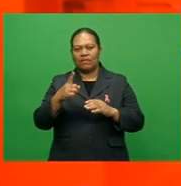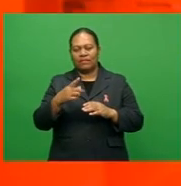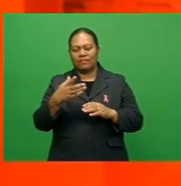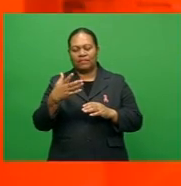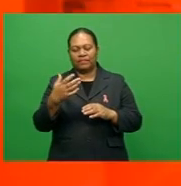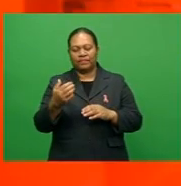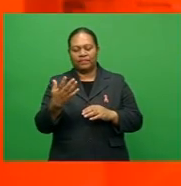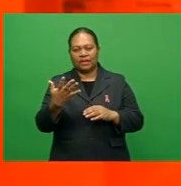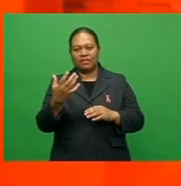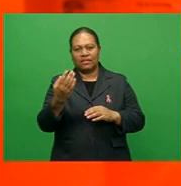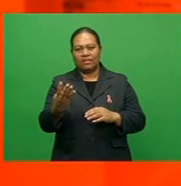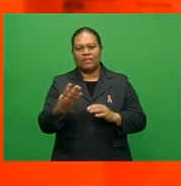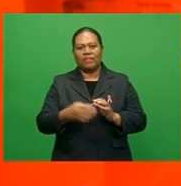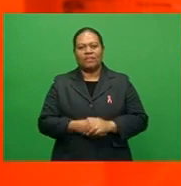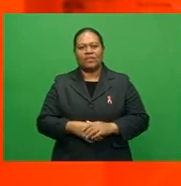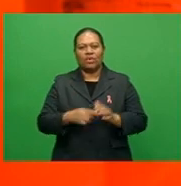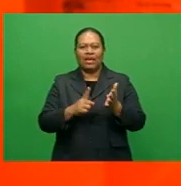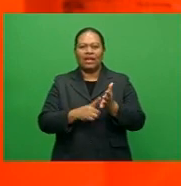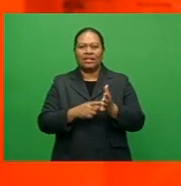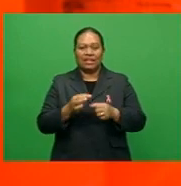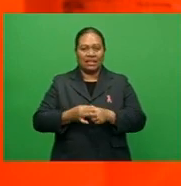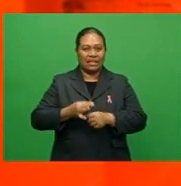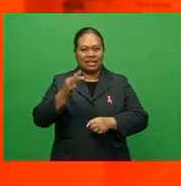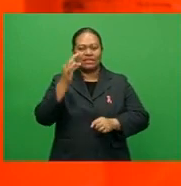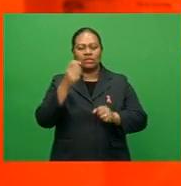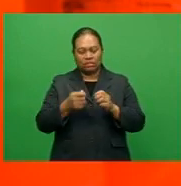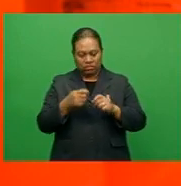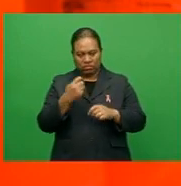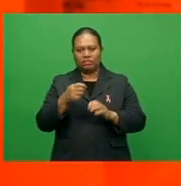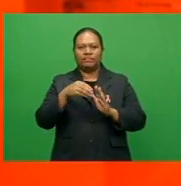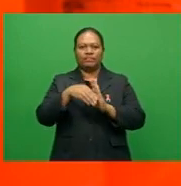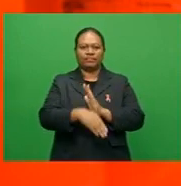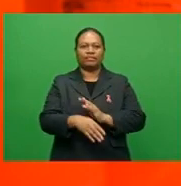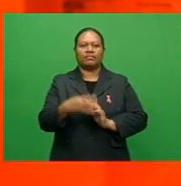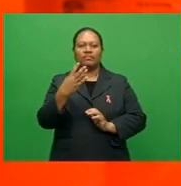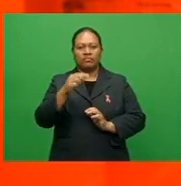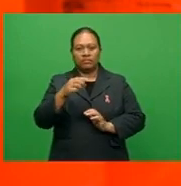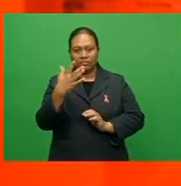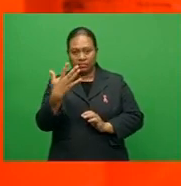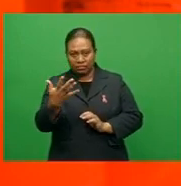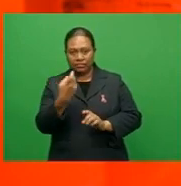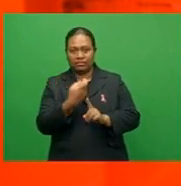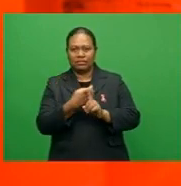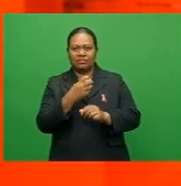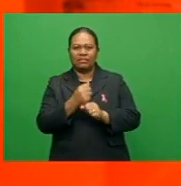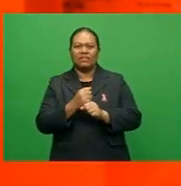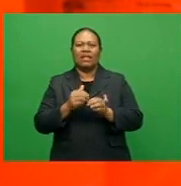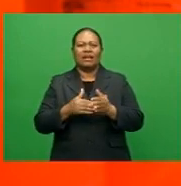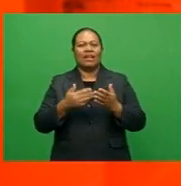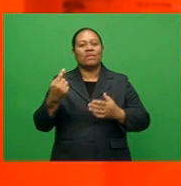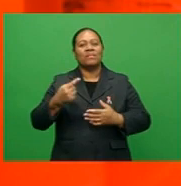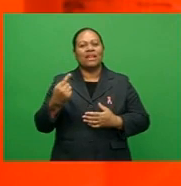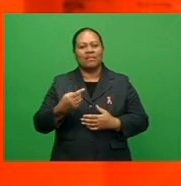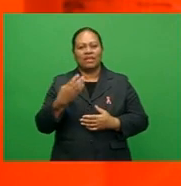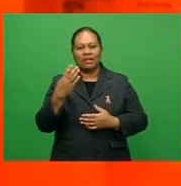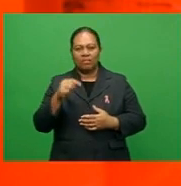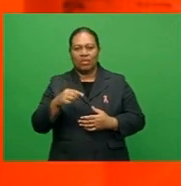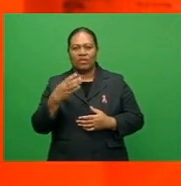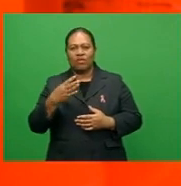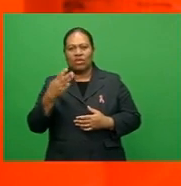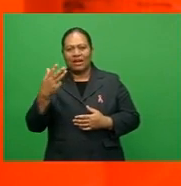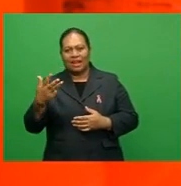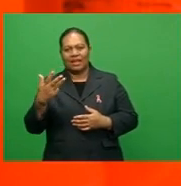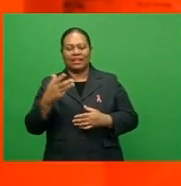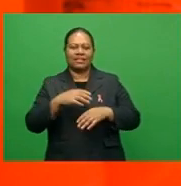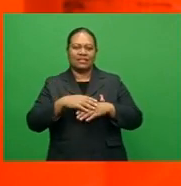cents. LPG prices will also decrease. A 4.5 kg cylinder will now cost $11.49, a decrease